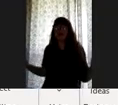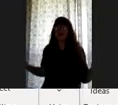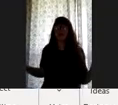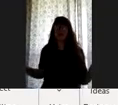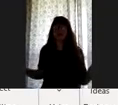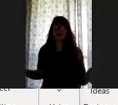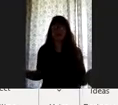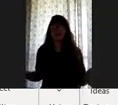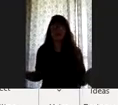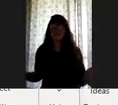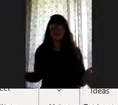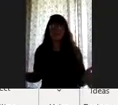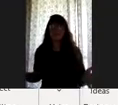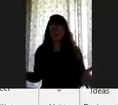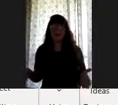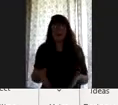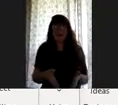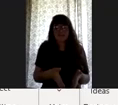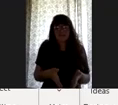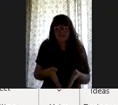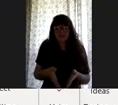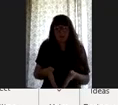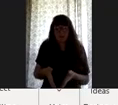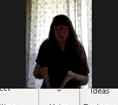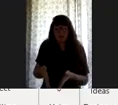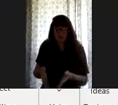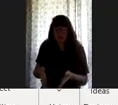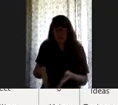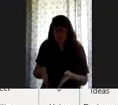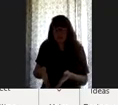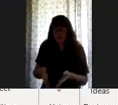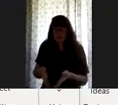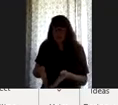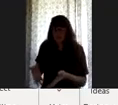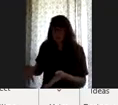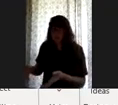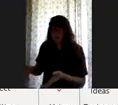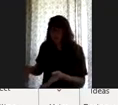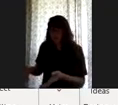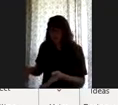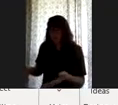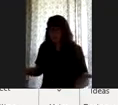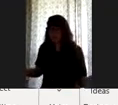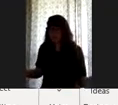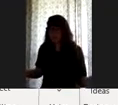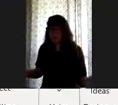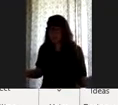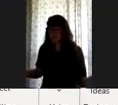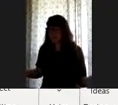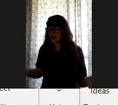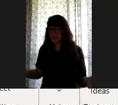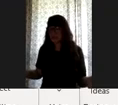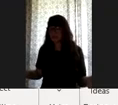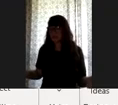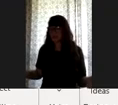me instead. You know what I'm saying? Right. But in this case, this is what it's trying to express, is that we are so undeserving